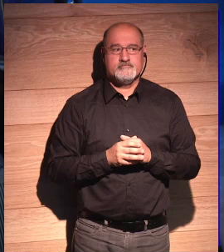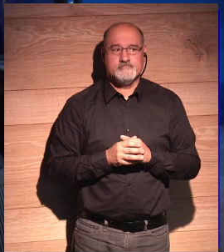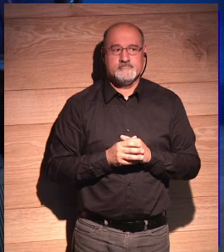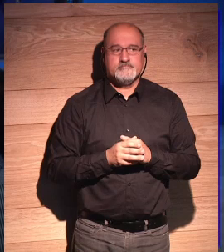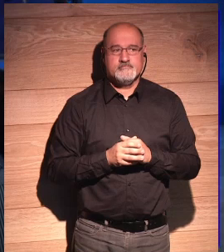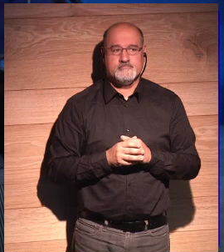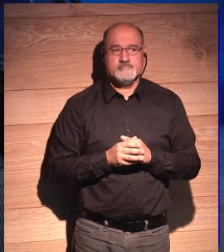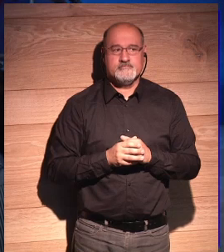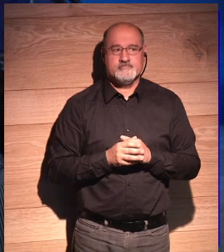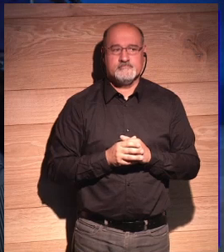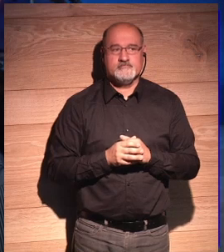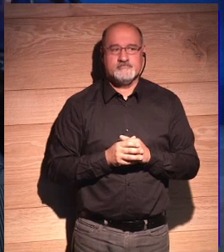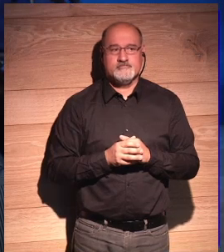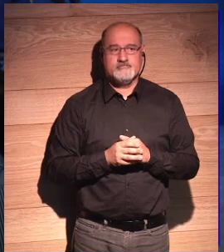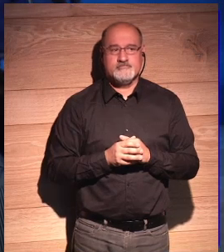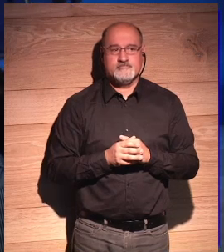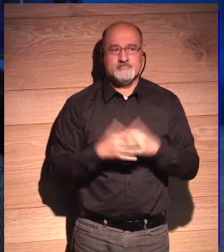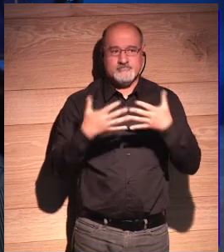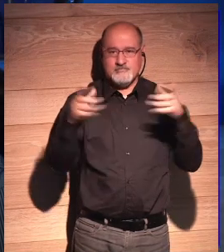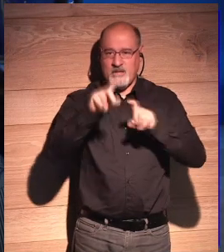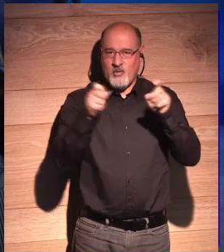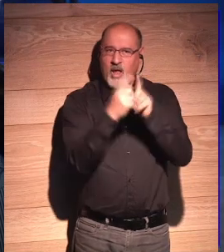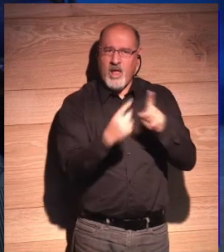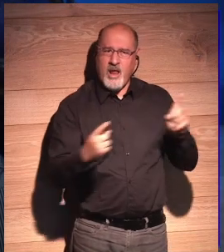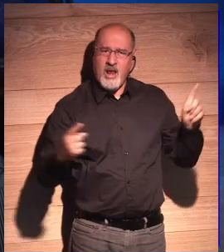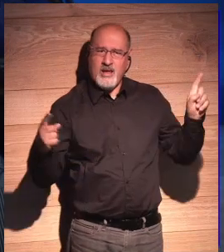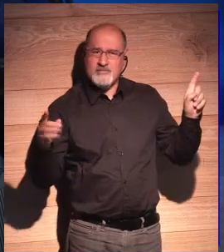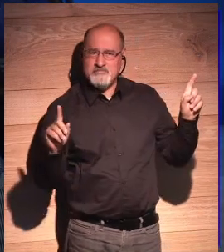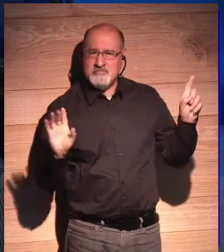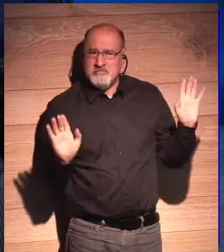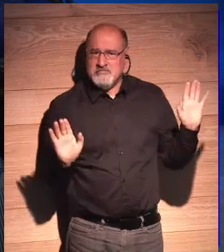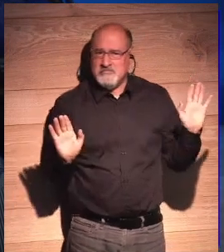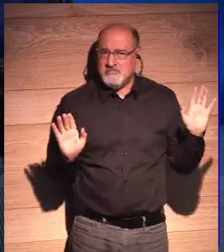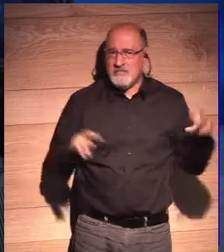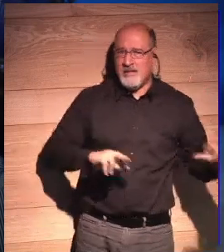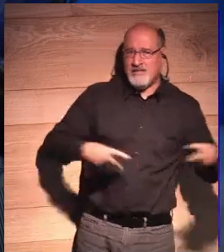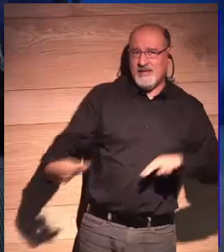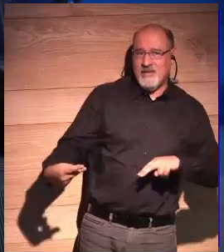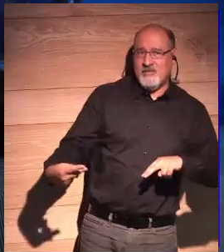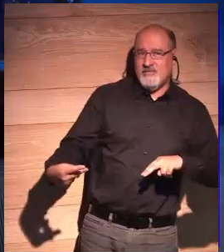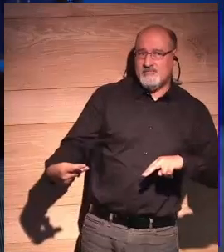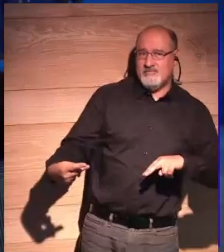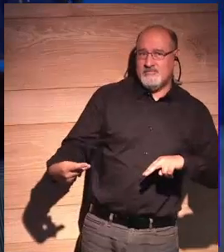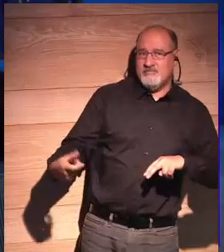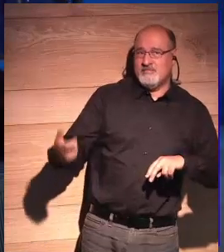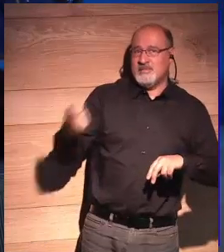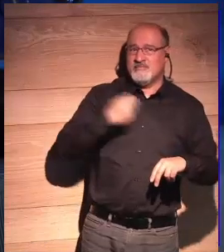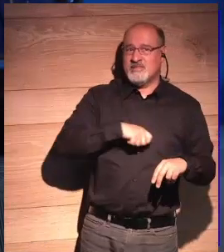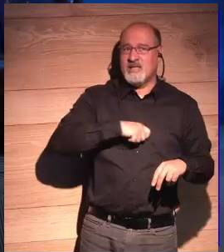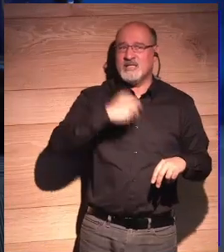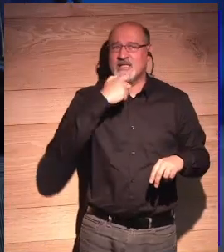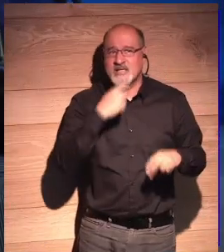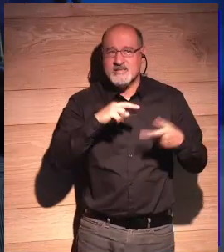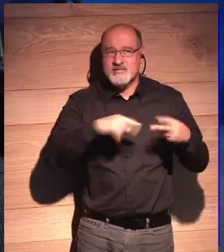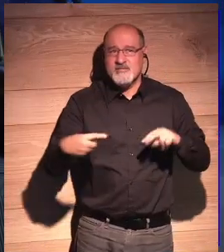with the movie. No era tan larga la pregunta. The question wasn't that long. Sí o no, es que se está pensando la.